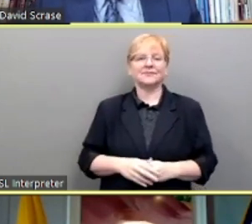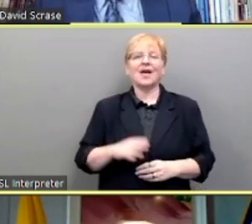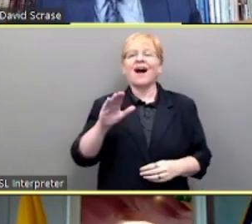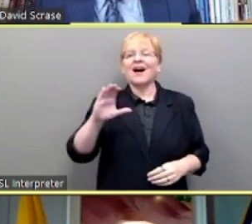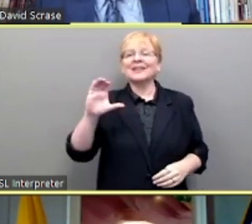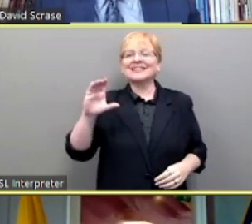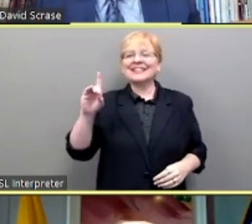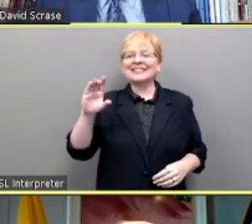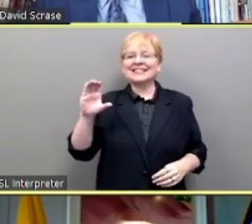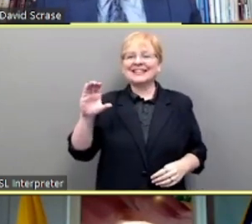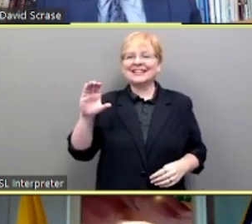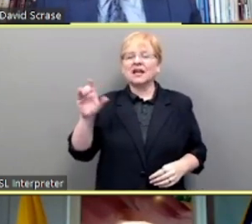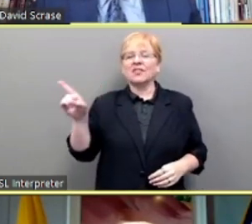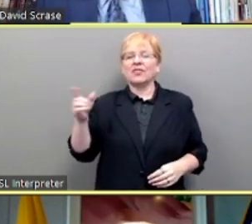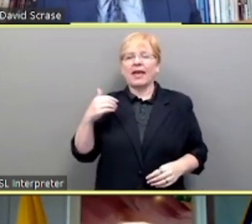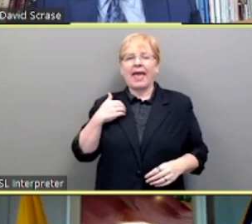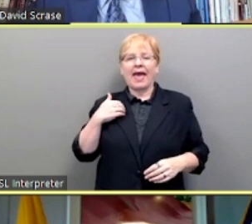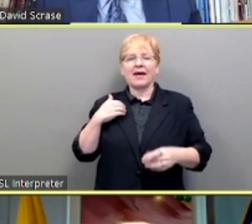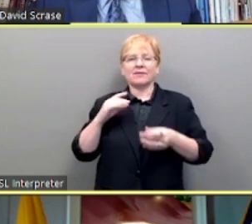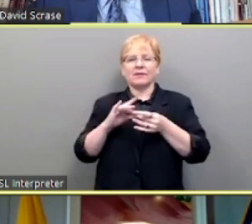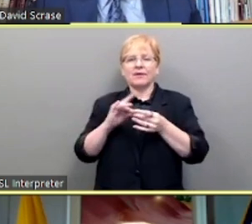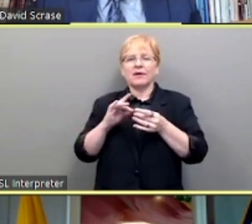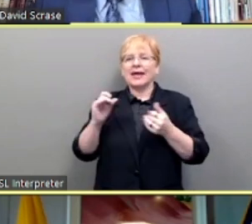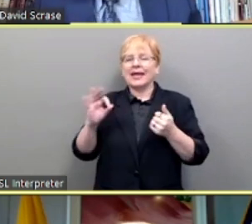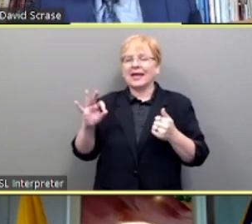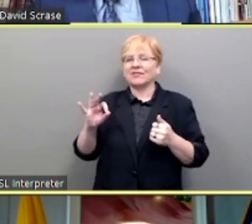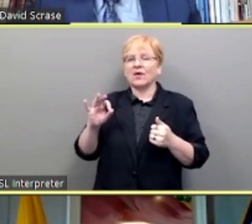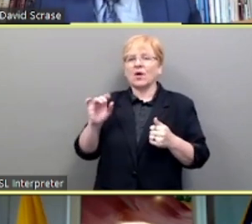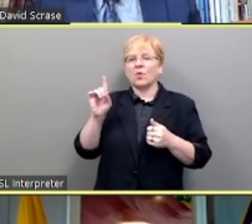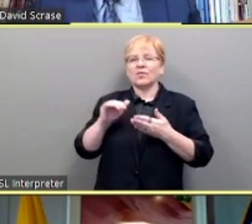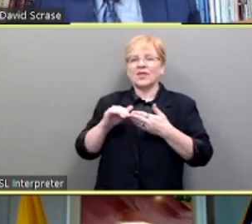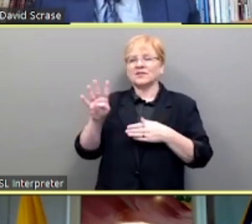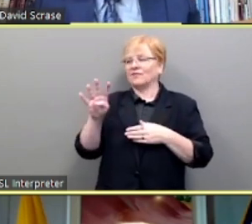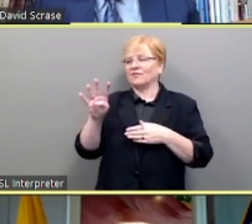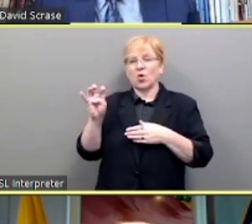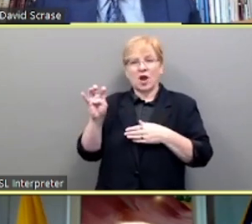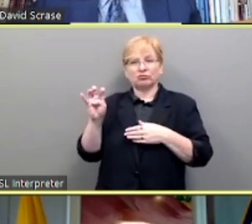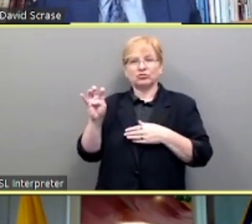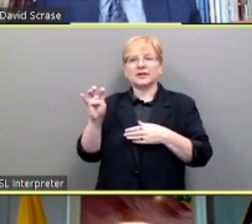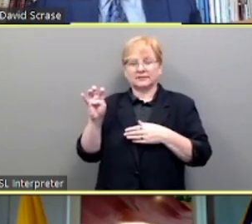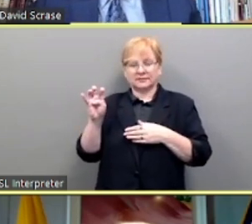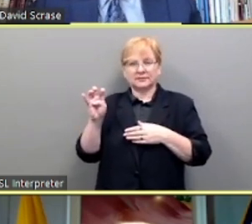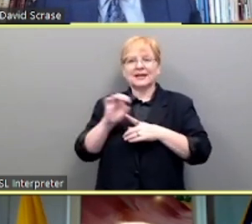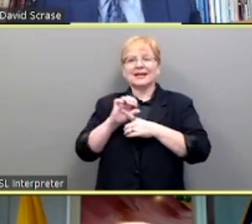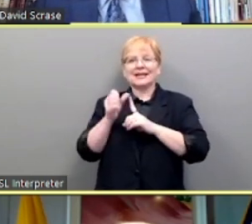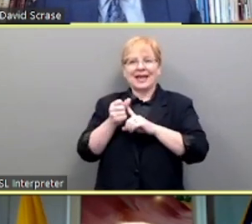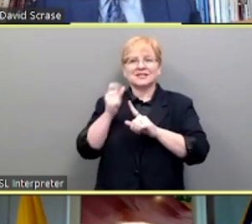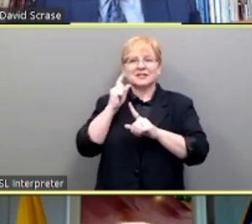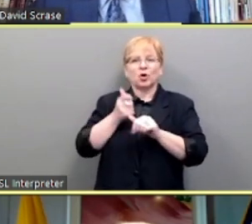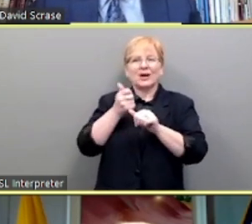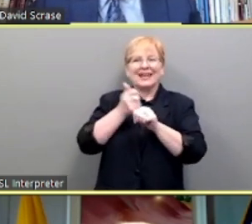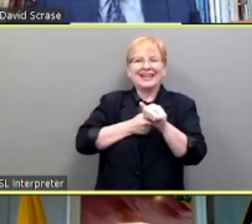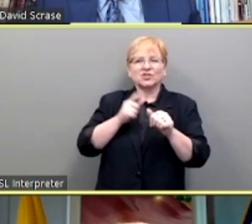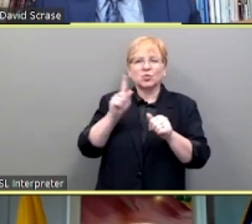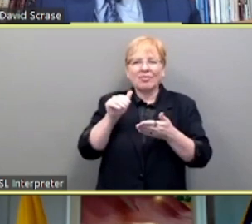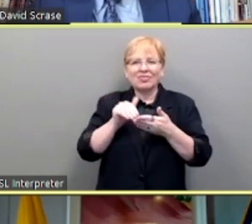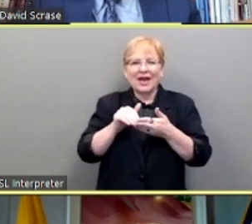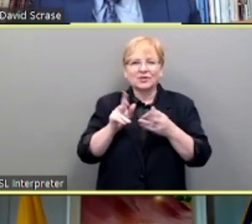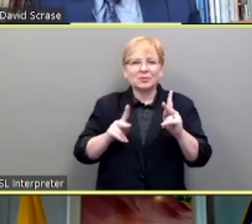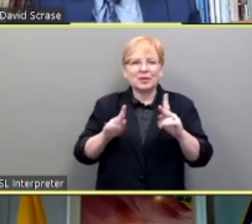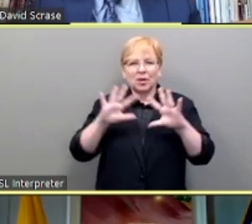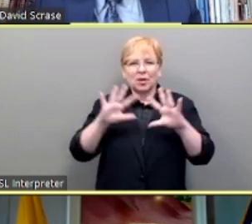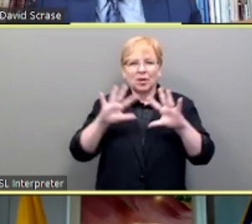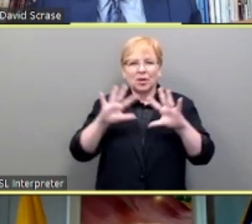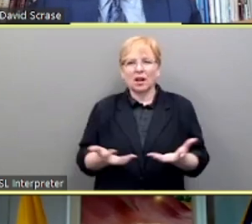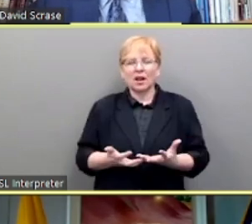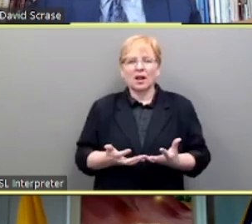over 14 cases per 100,000, and that's an epidemiologic term, and you probably can't even read this slide, but what you can